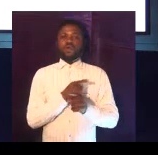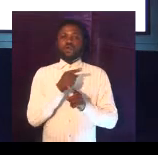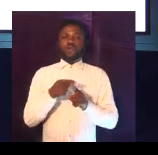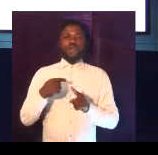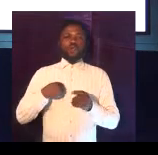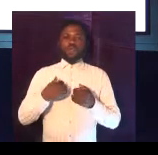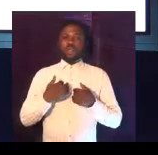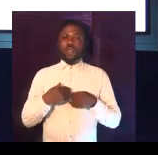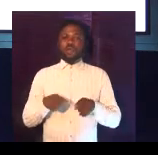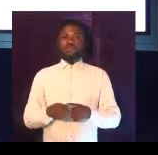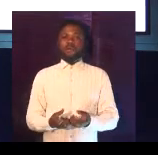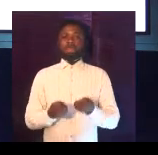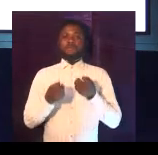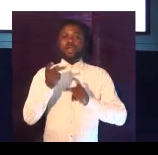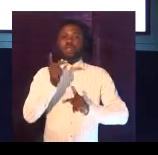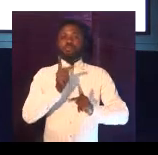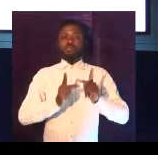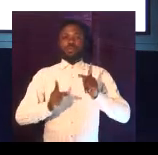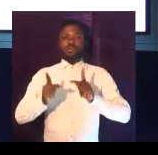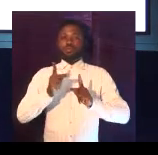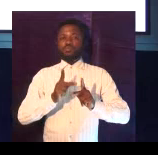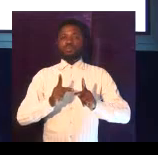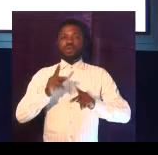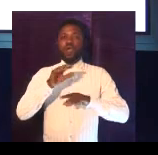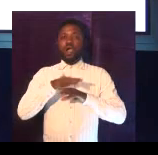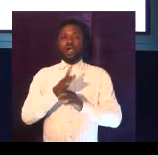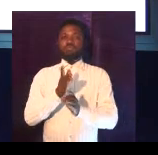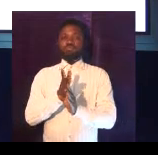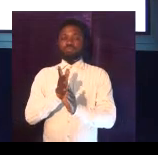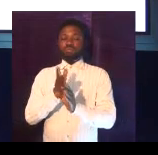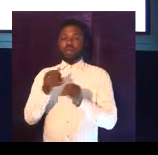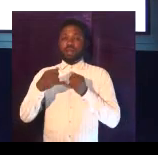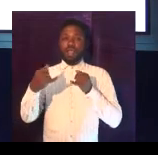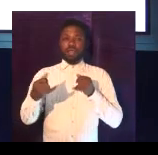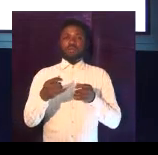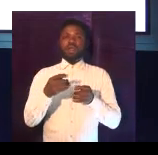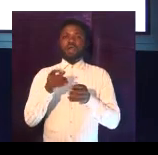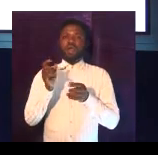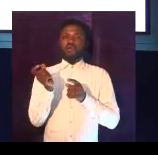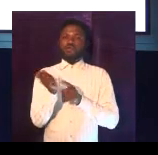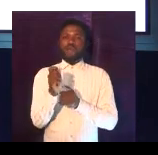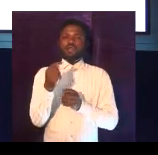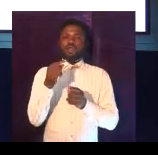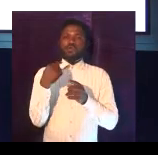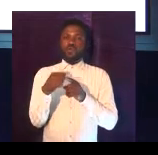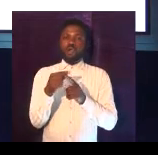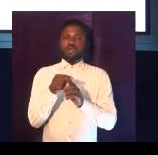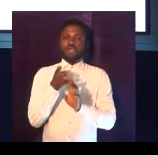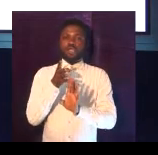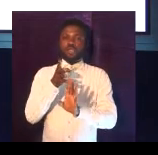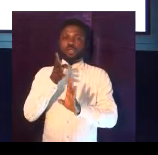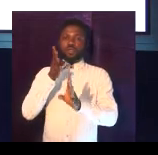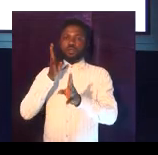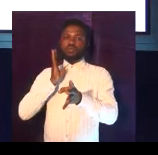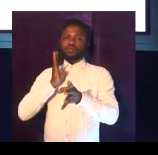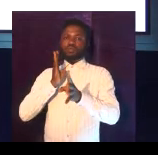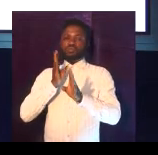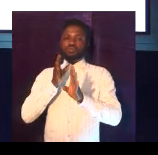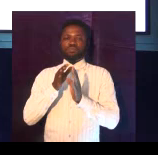And when we have so many people on a straight line, we call it a queue. Write the word queue.